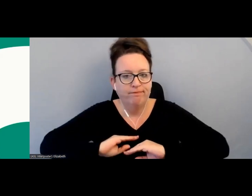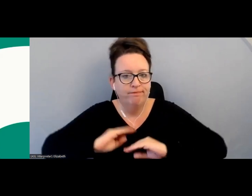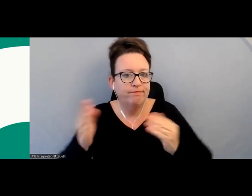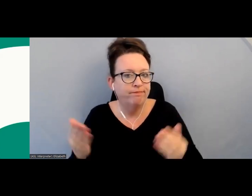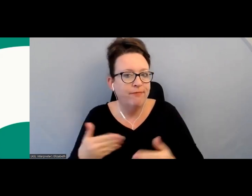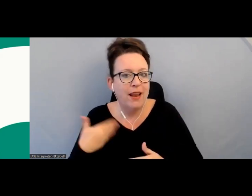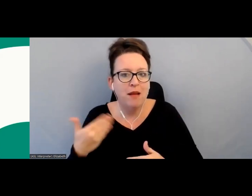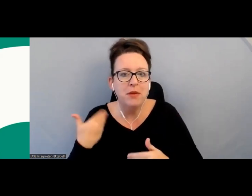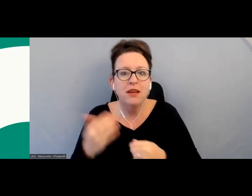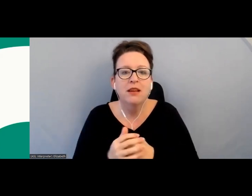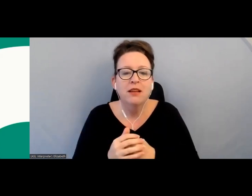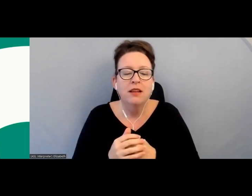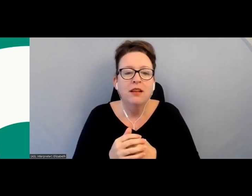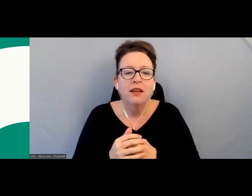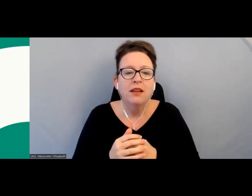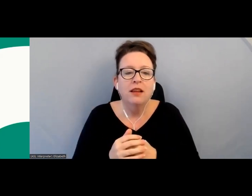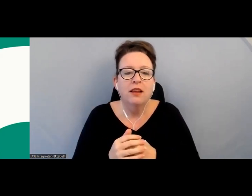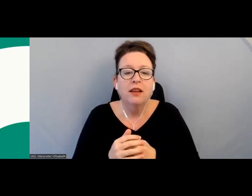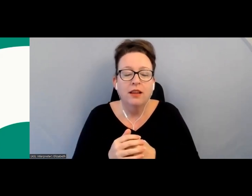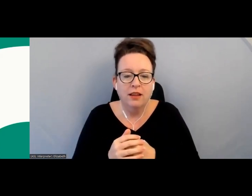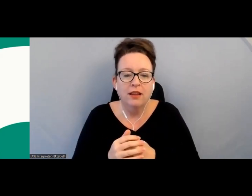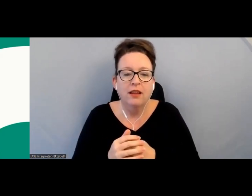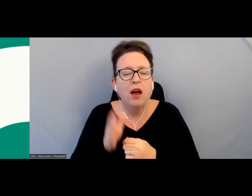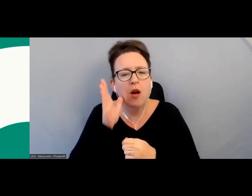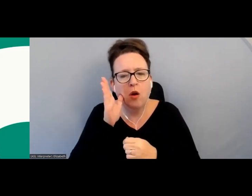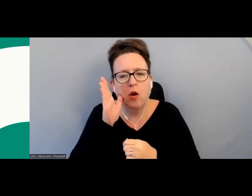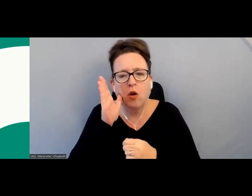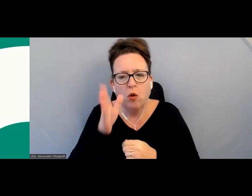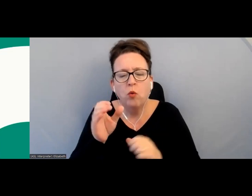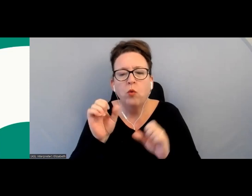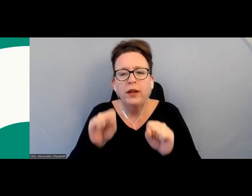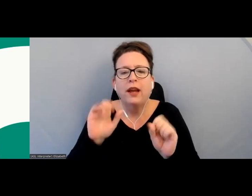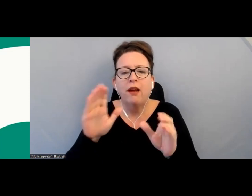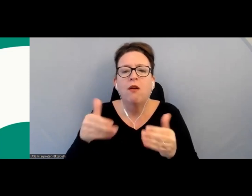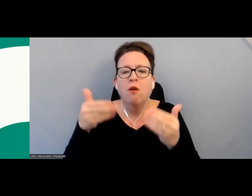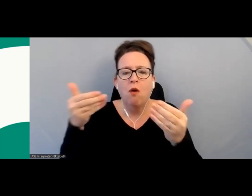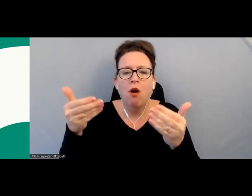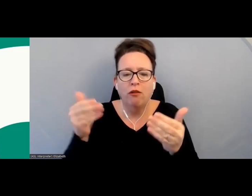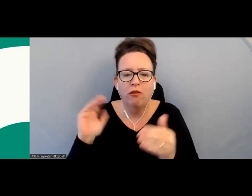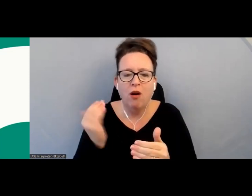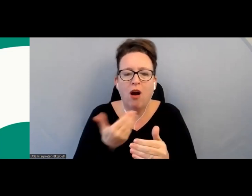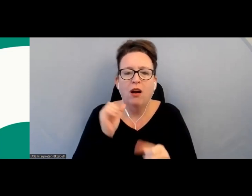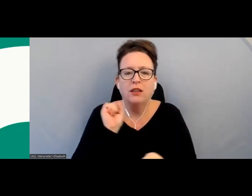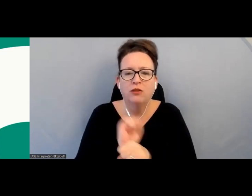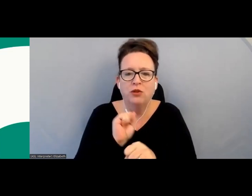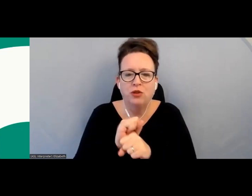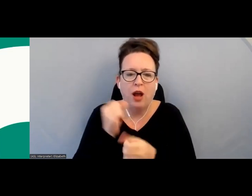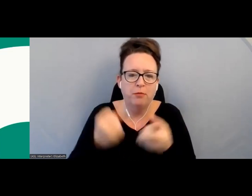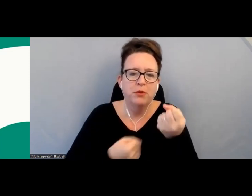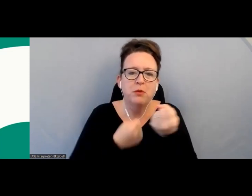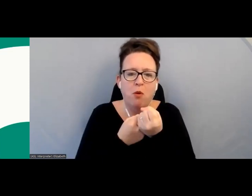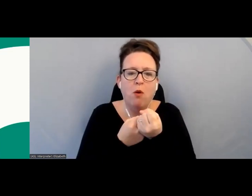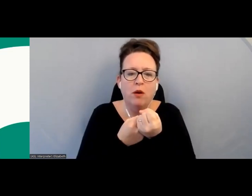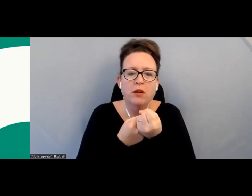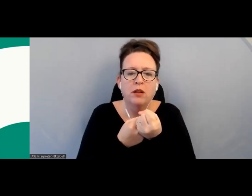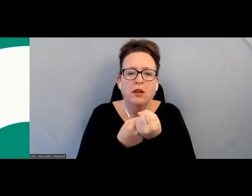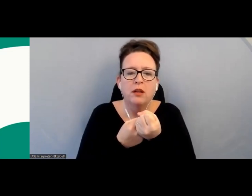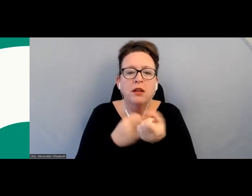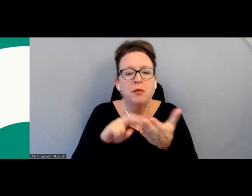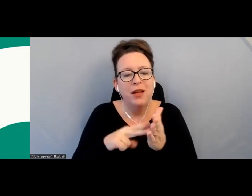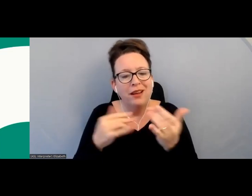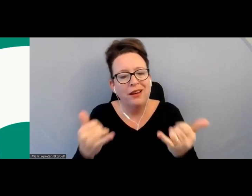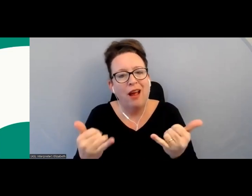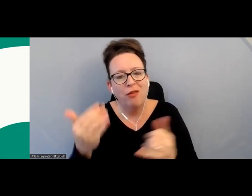for a while, we're able to offer our job support. So they're aware now of